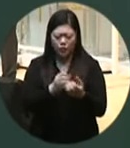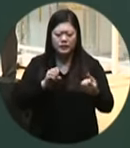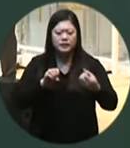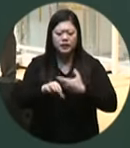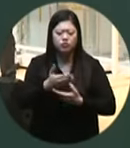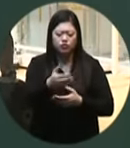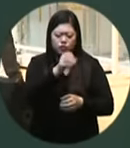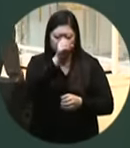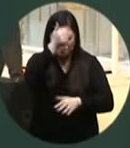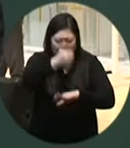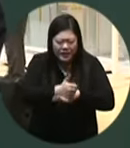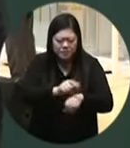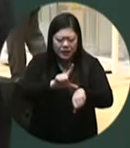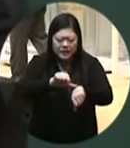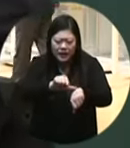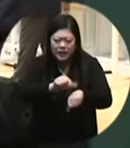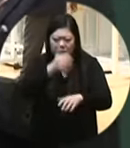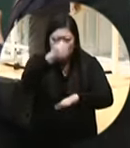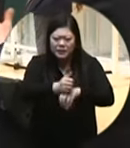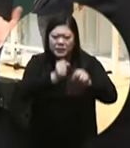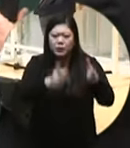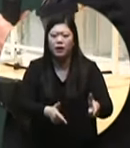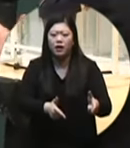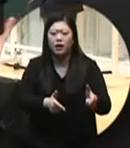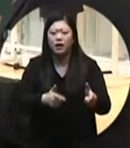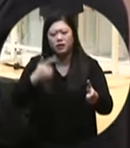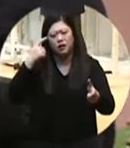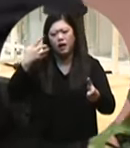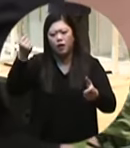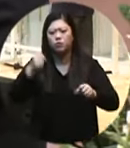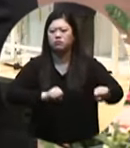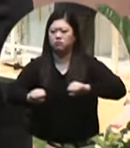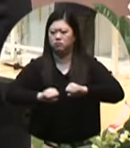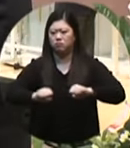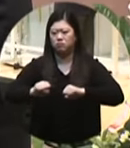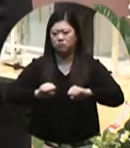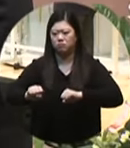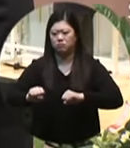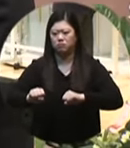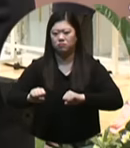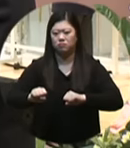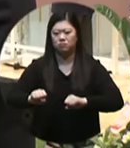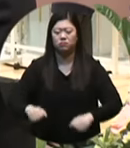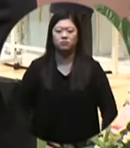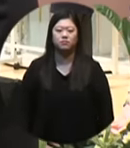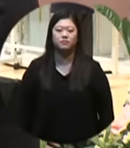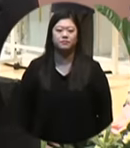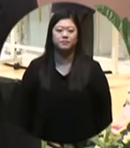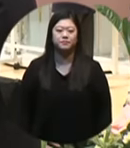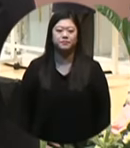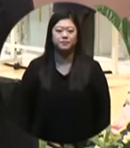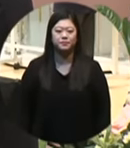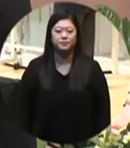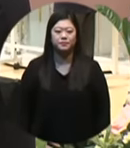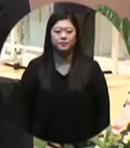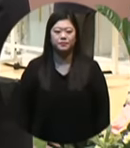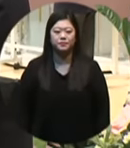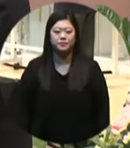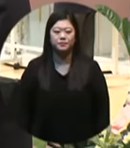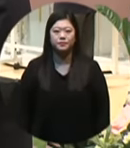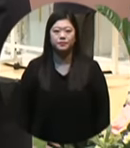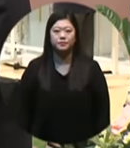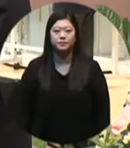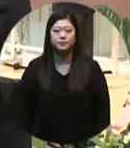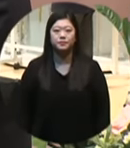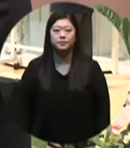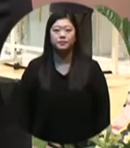Let's say that those volunteers are going to Jindo right now. Go out there. Don't overexert yourself, but really go out there. Do your devotion, standing before God, and